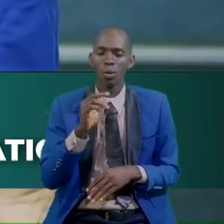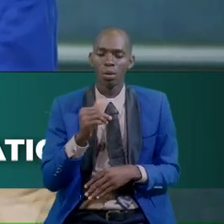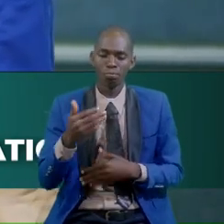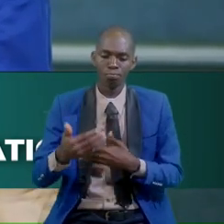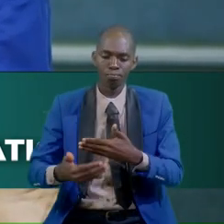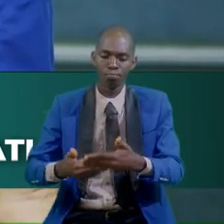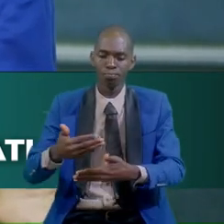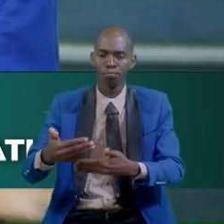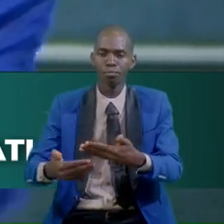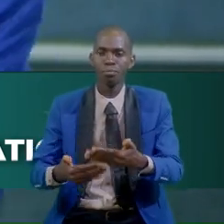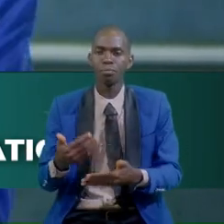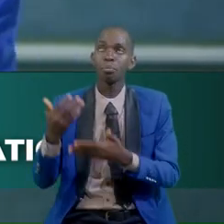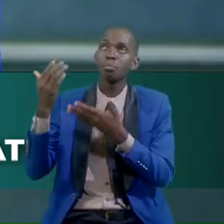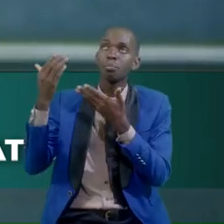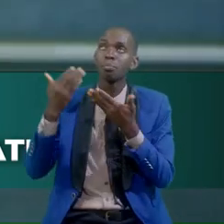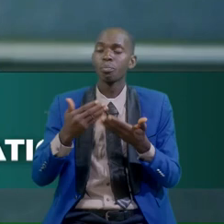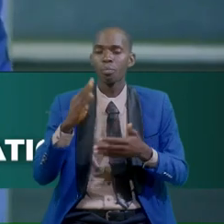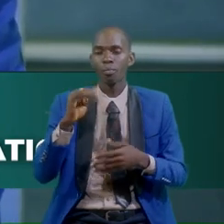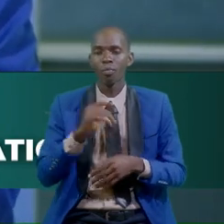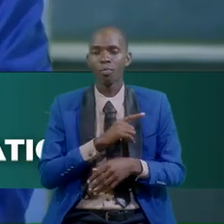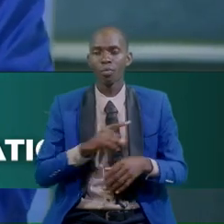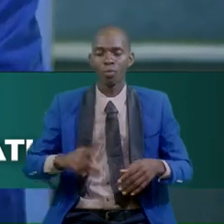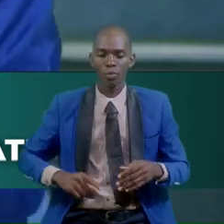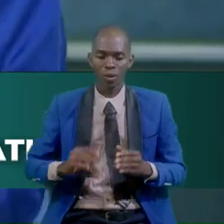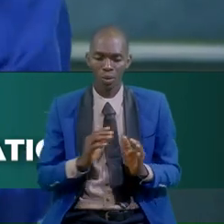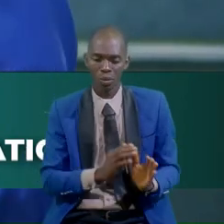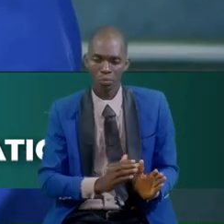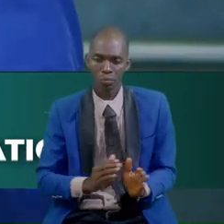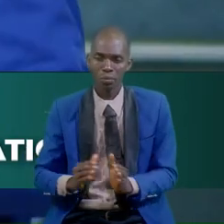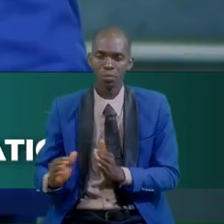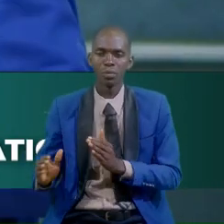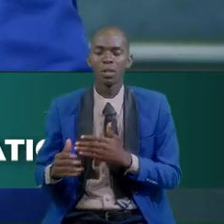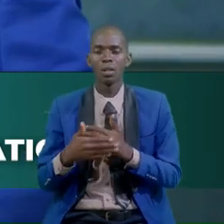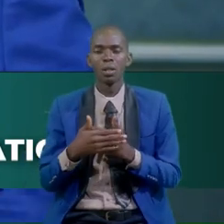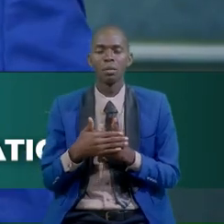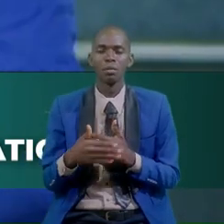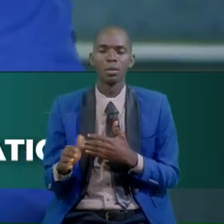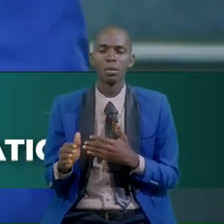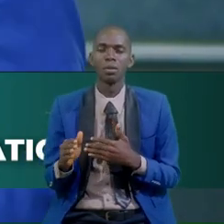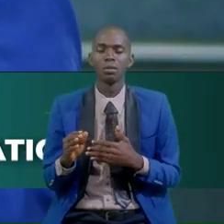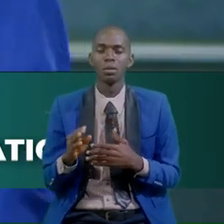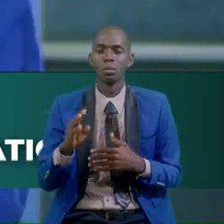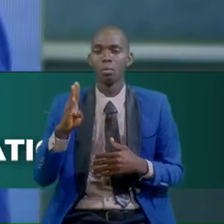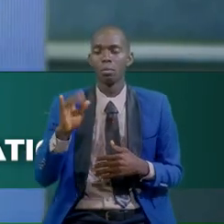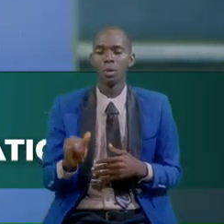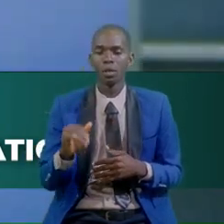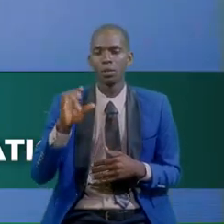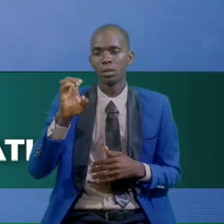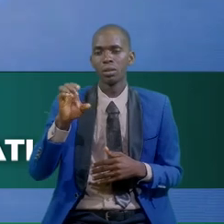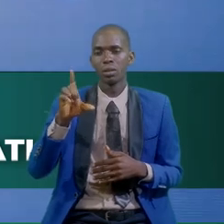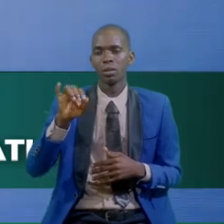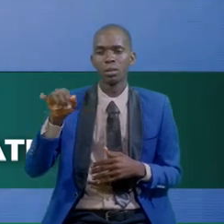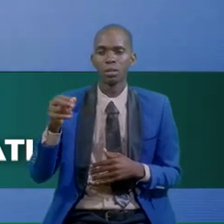on by the Lord, orchestrated and done, acted out by Elijah. The